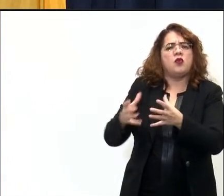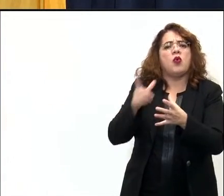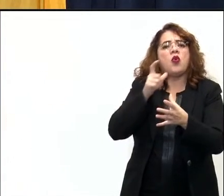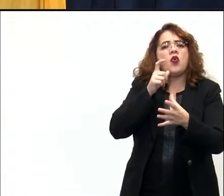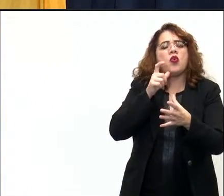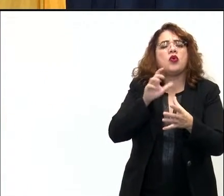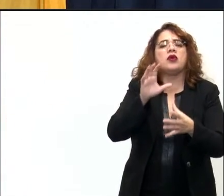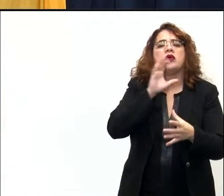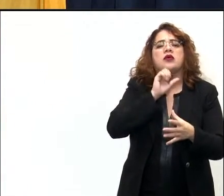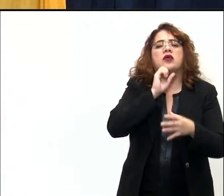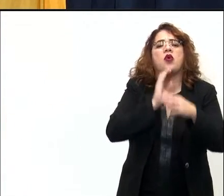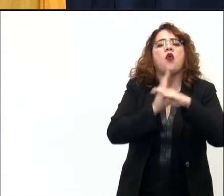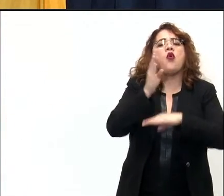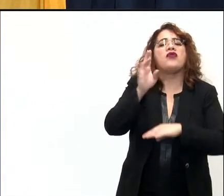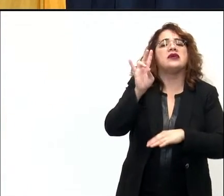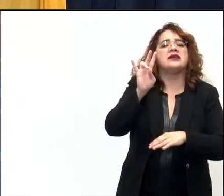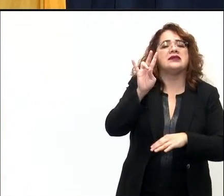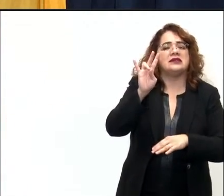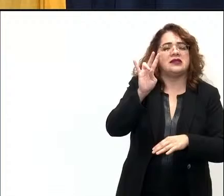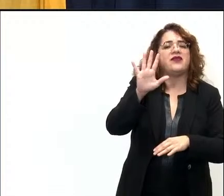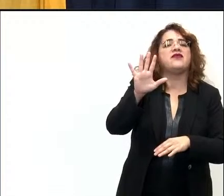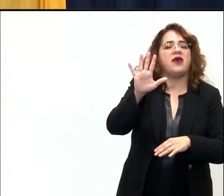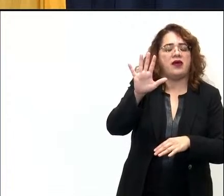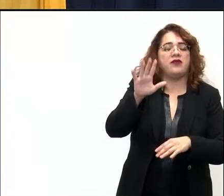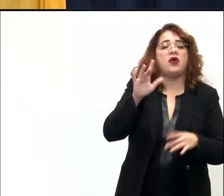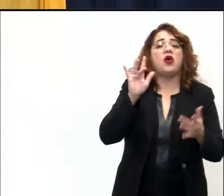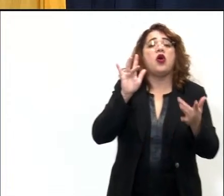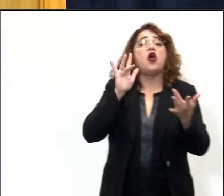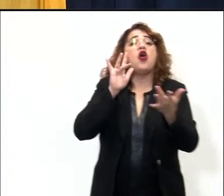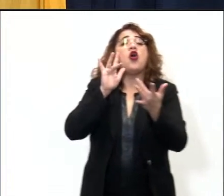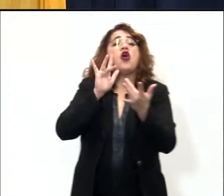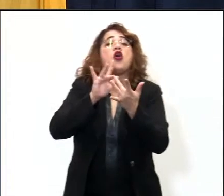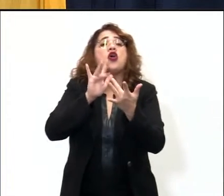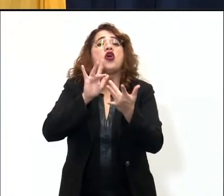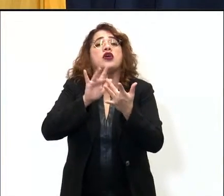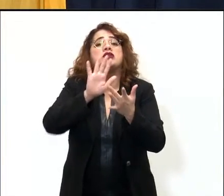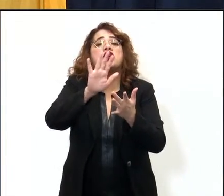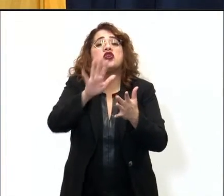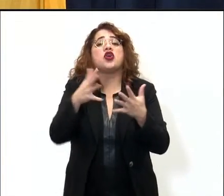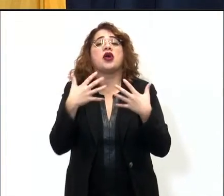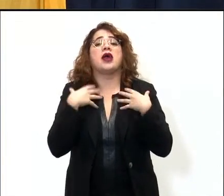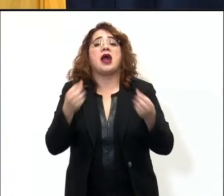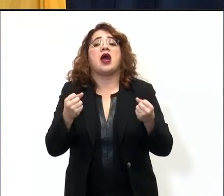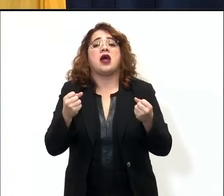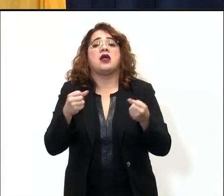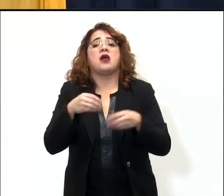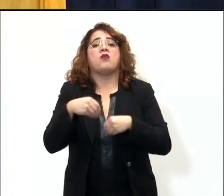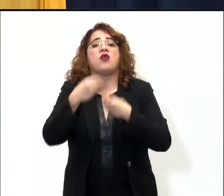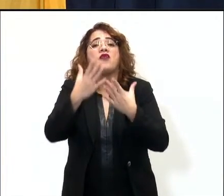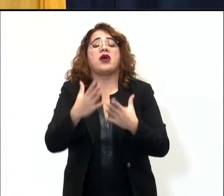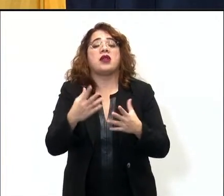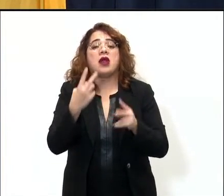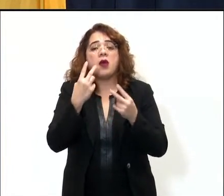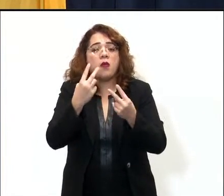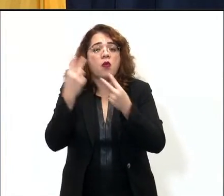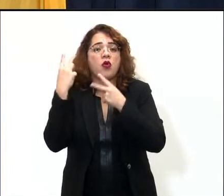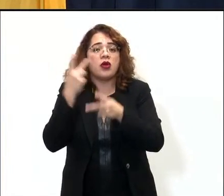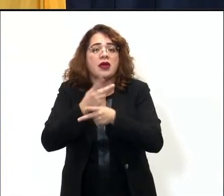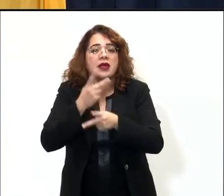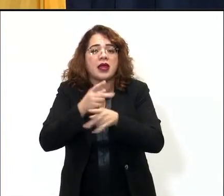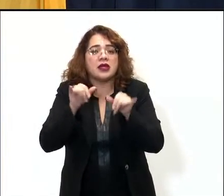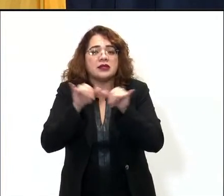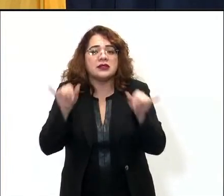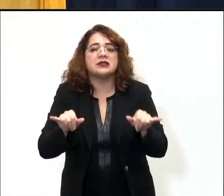we encourage you first to contact your health provider, whether it's a Memorial Care System, whether it's